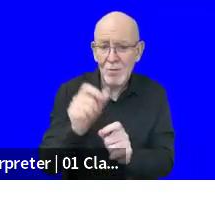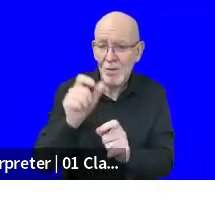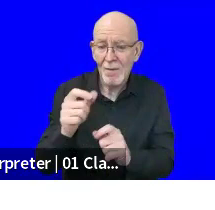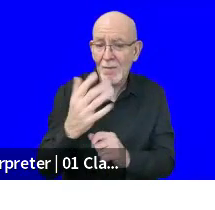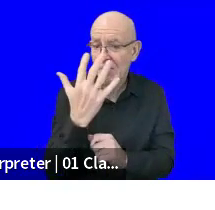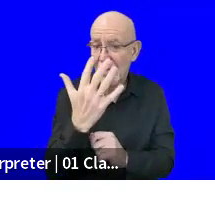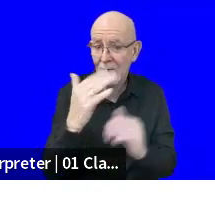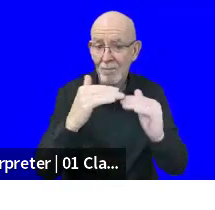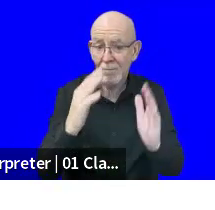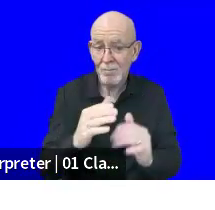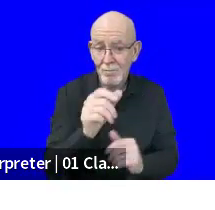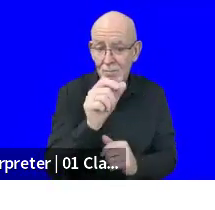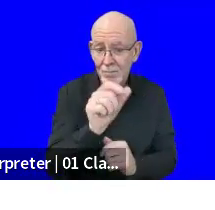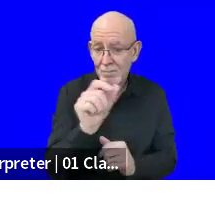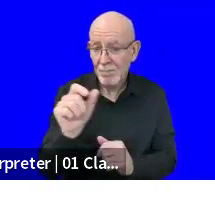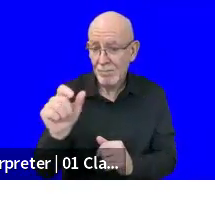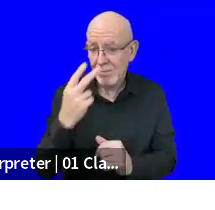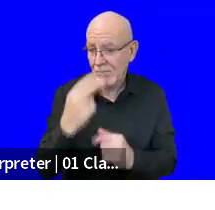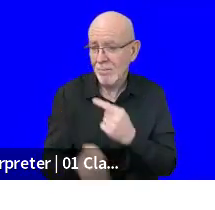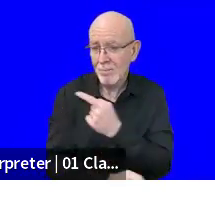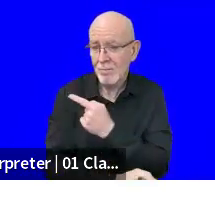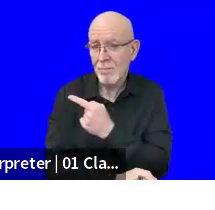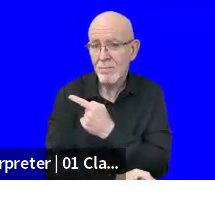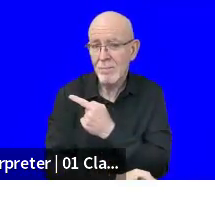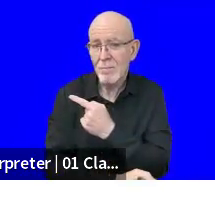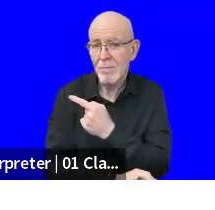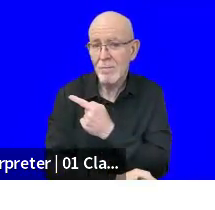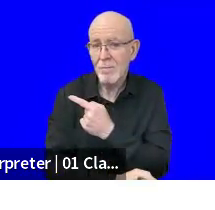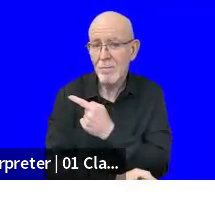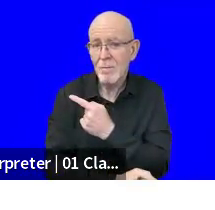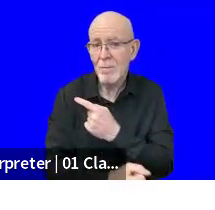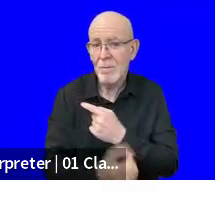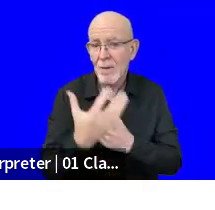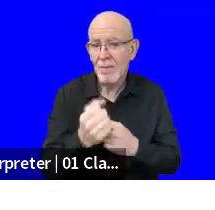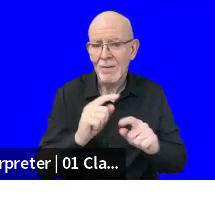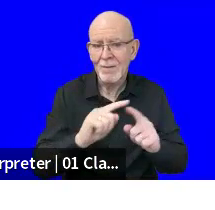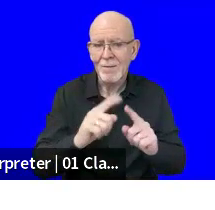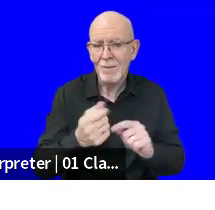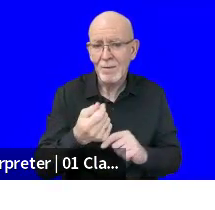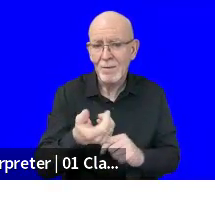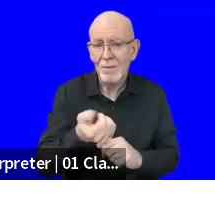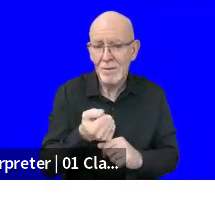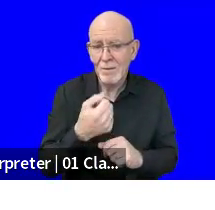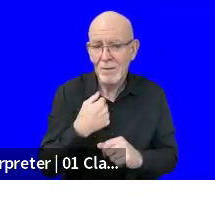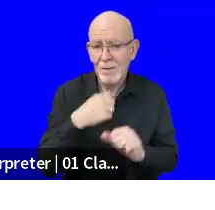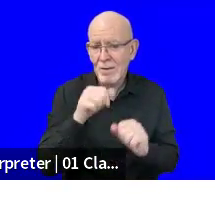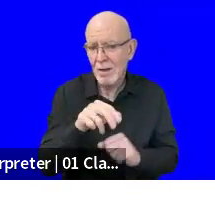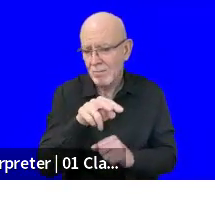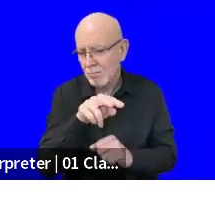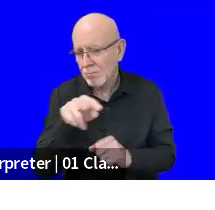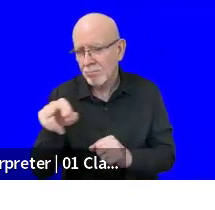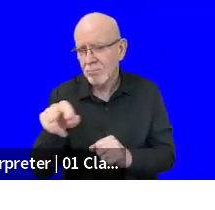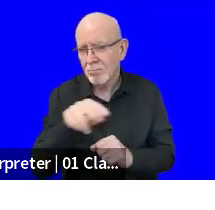incomes, and we assume that there is a certain threshold under which people are eligible to receive